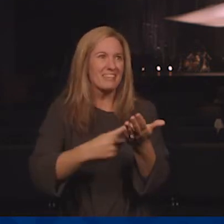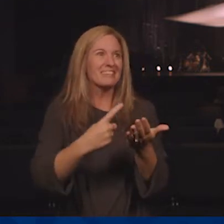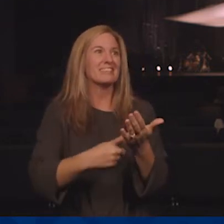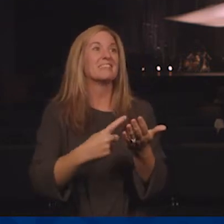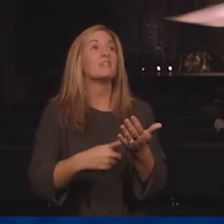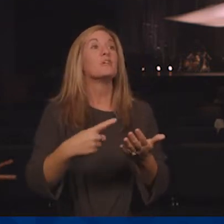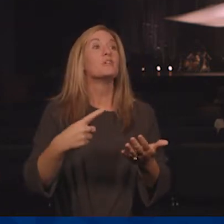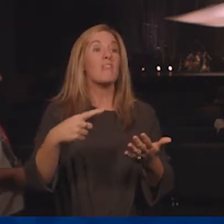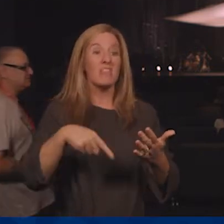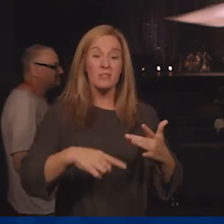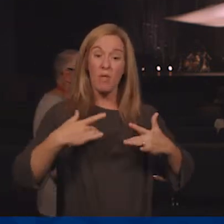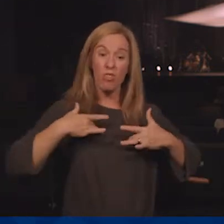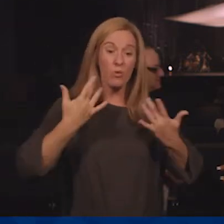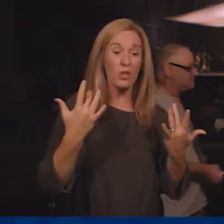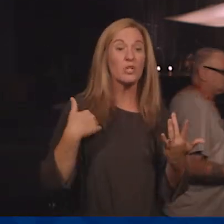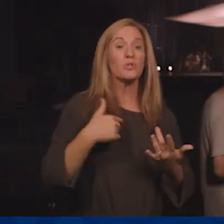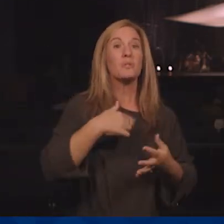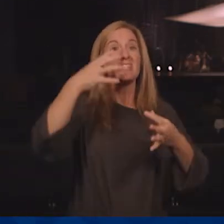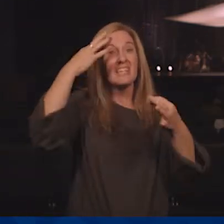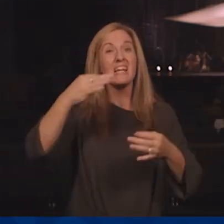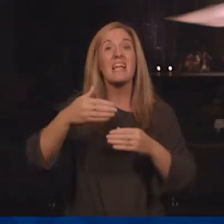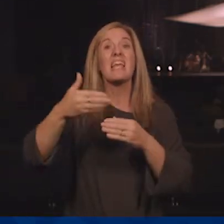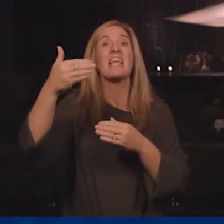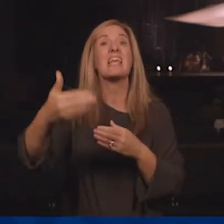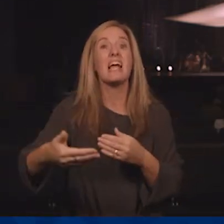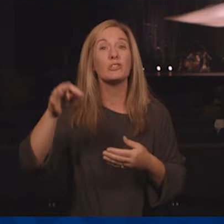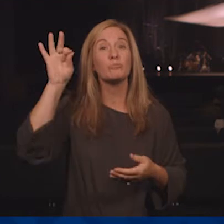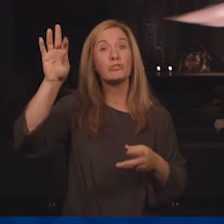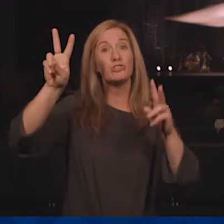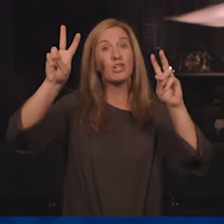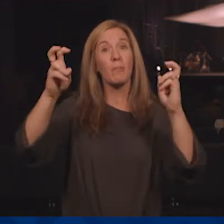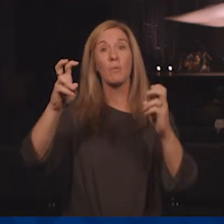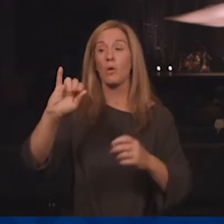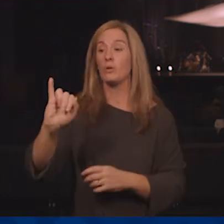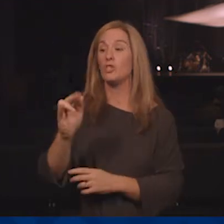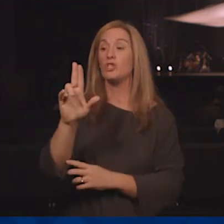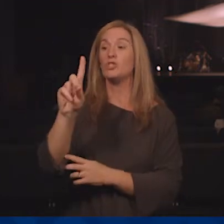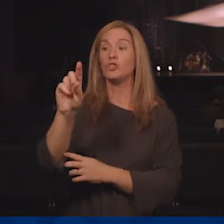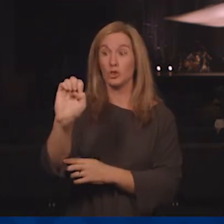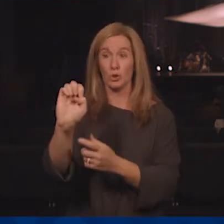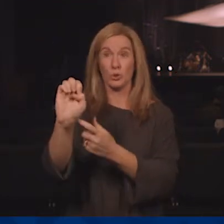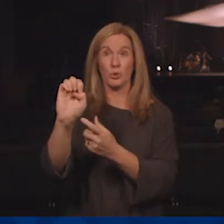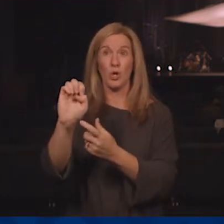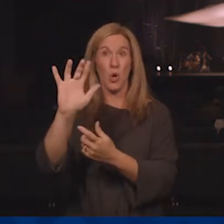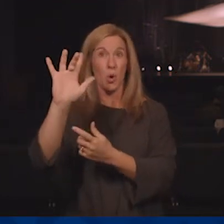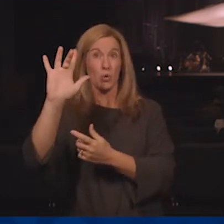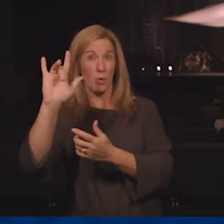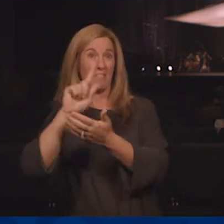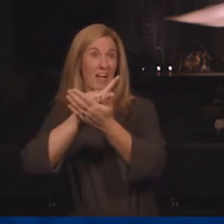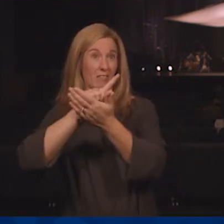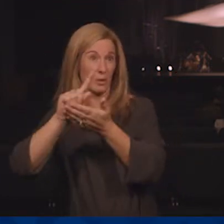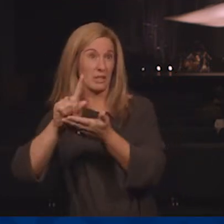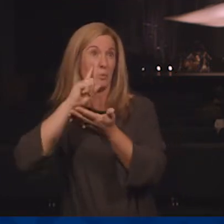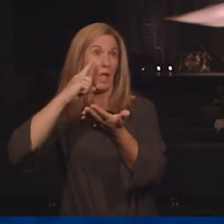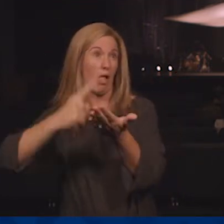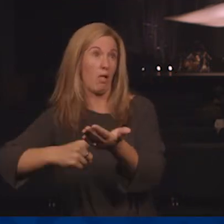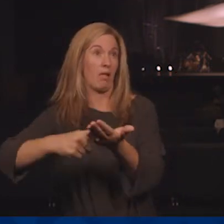next book series is going to be the book of Jude. We're going to take 25 weeks to move through the book of